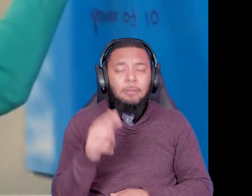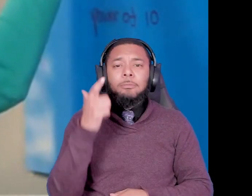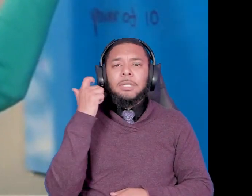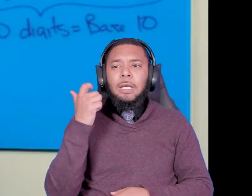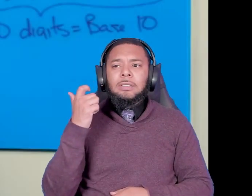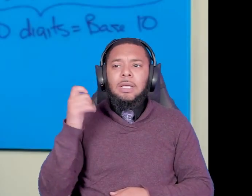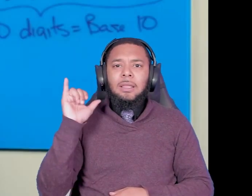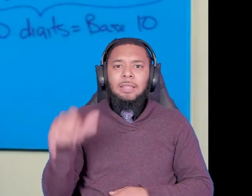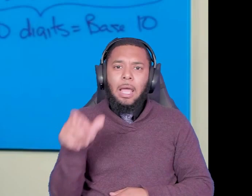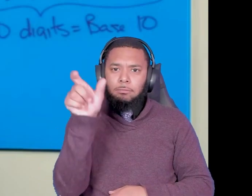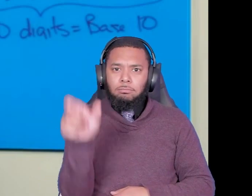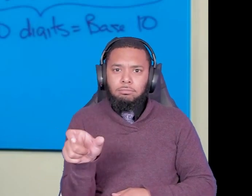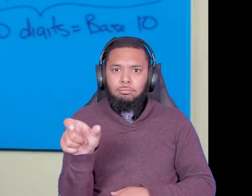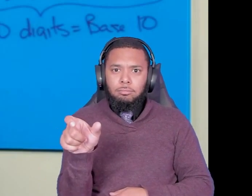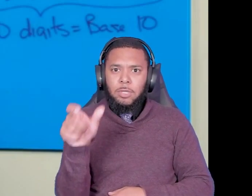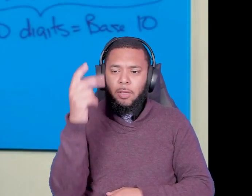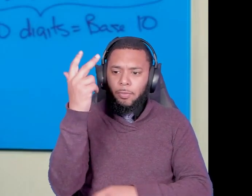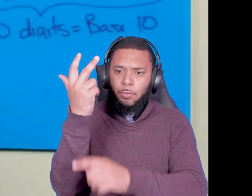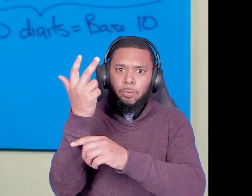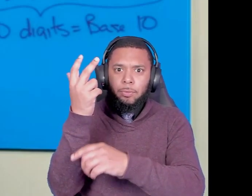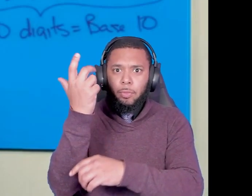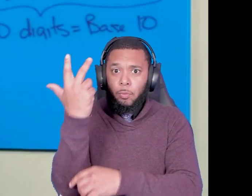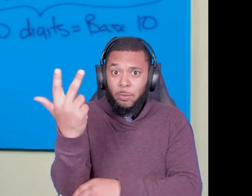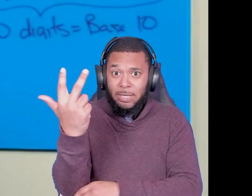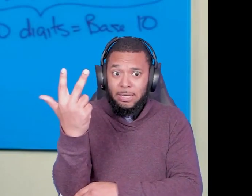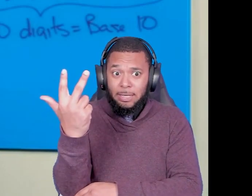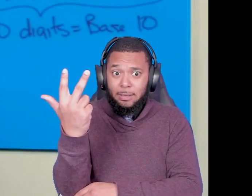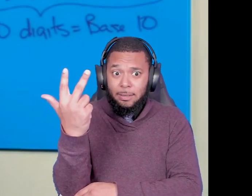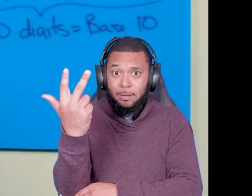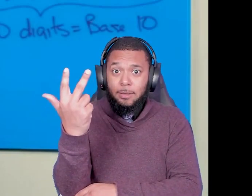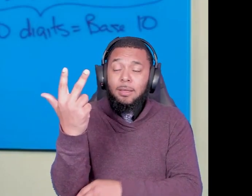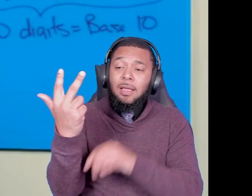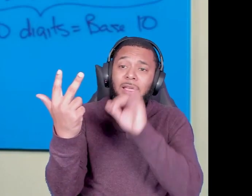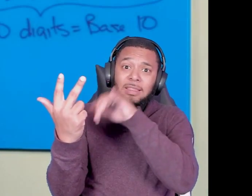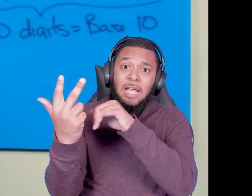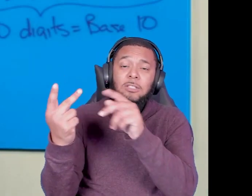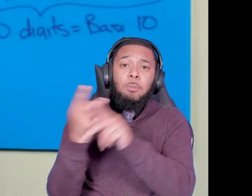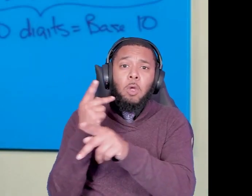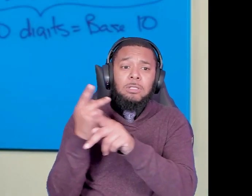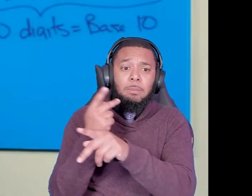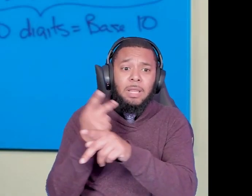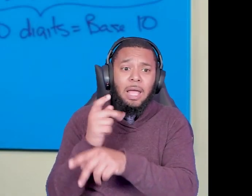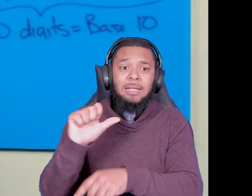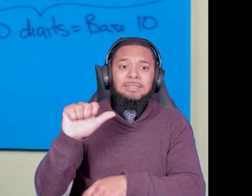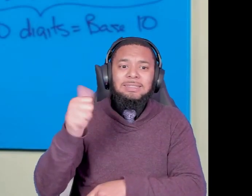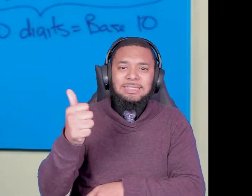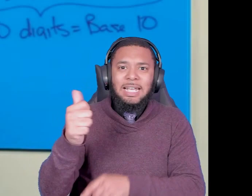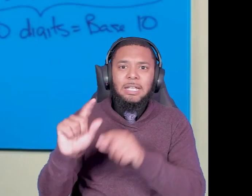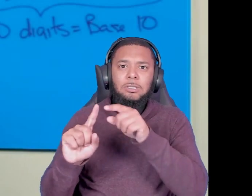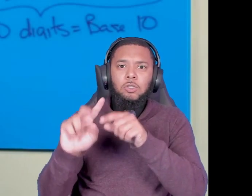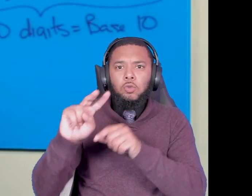using this digit, which is a 3, and I'm multiplying it by that